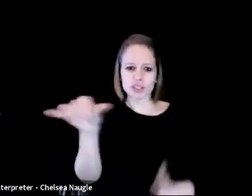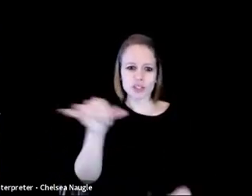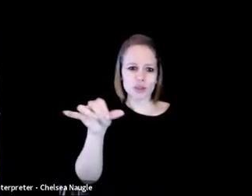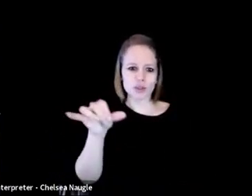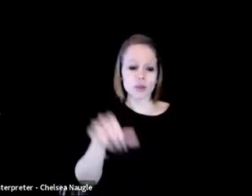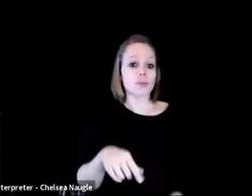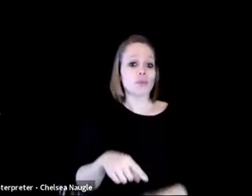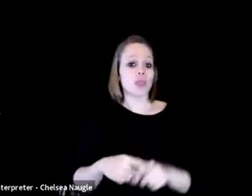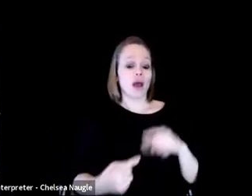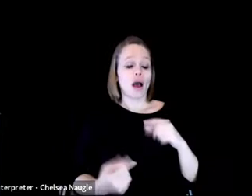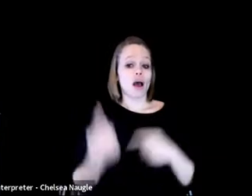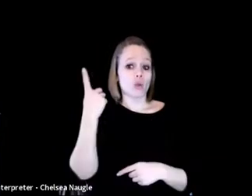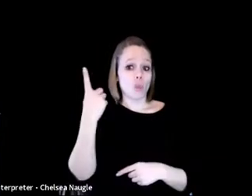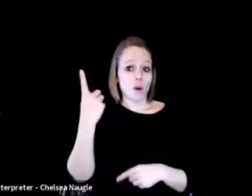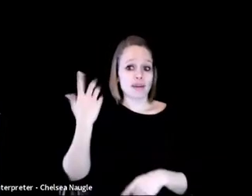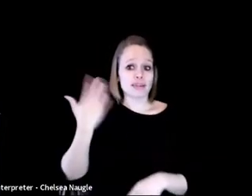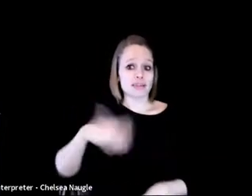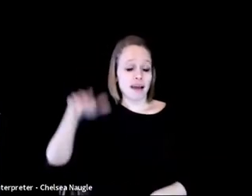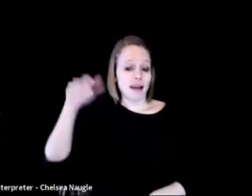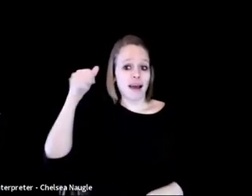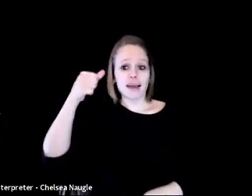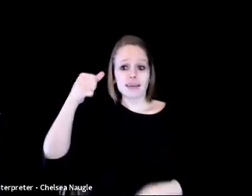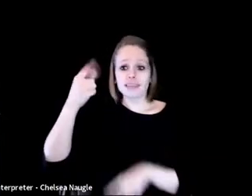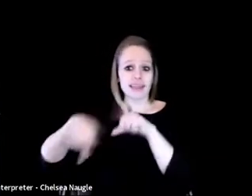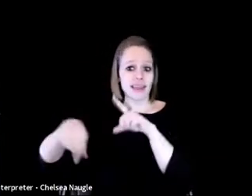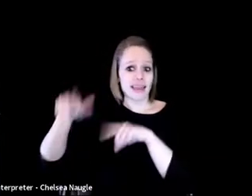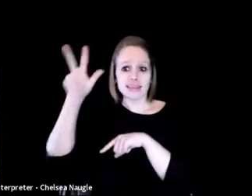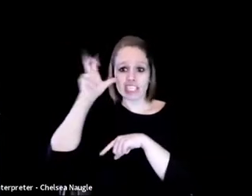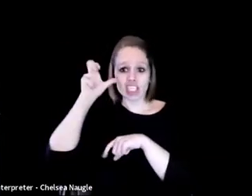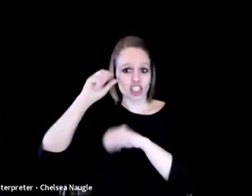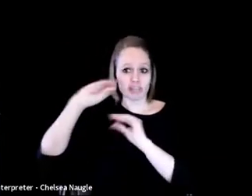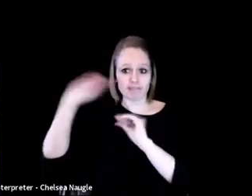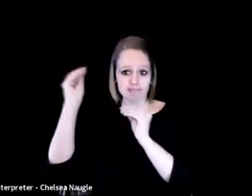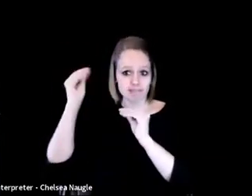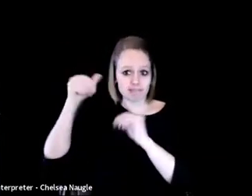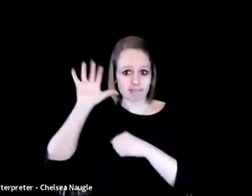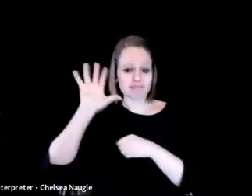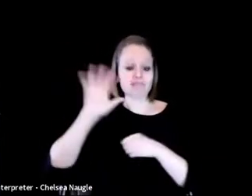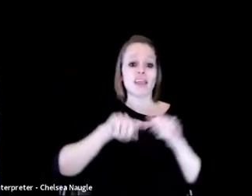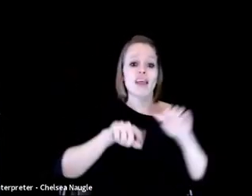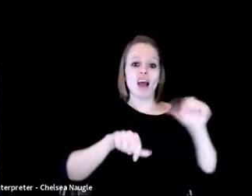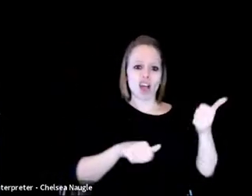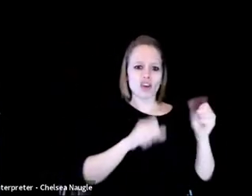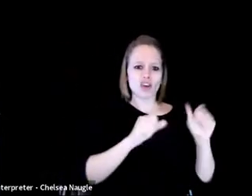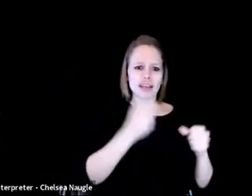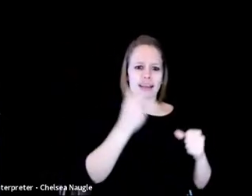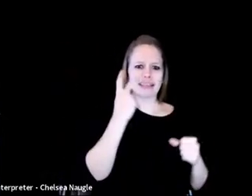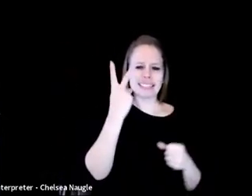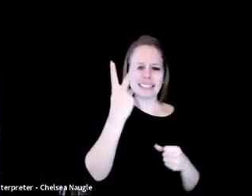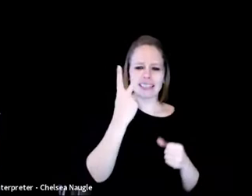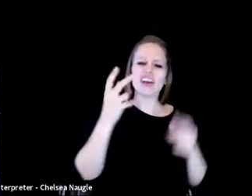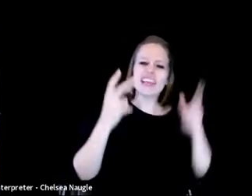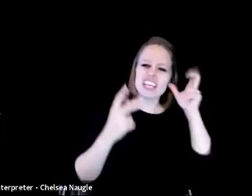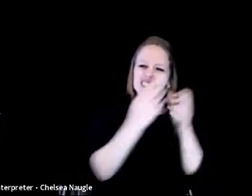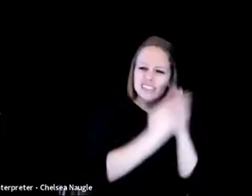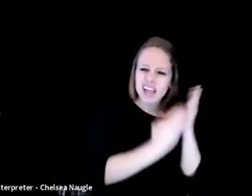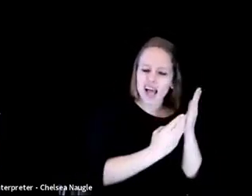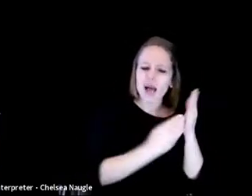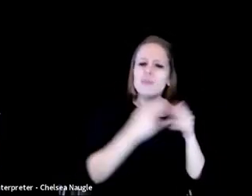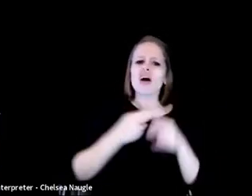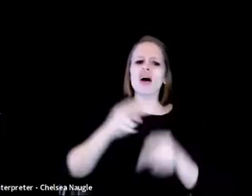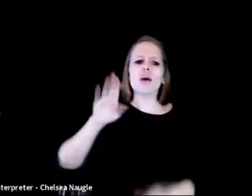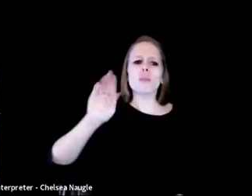and moderate on the other side. He wears a Baha hearing aid, which is a